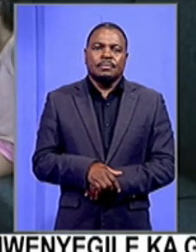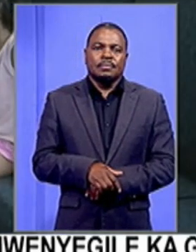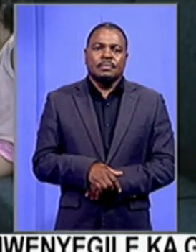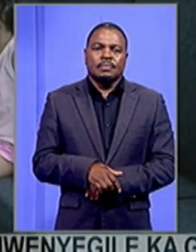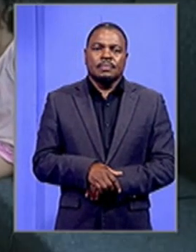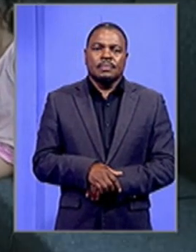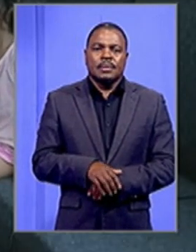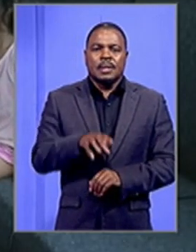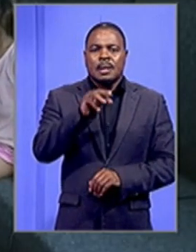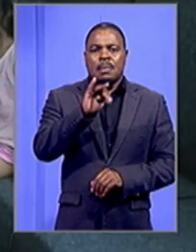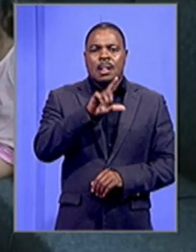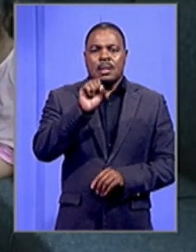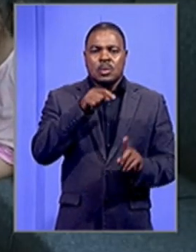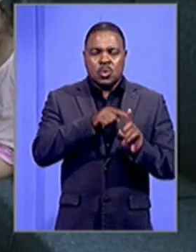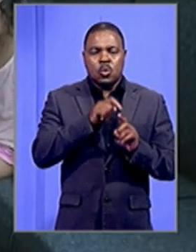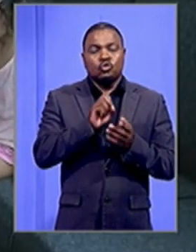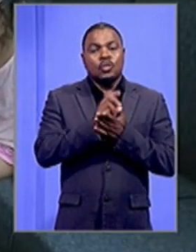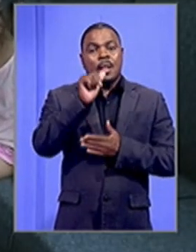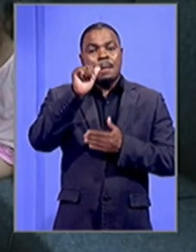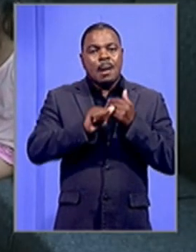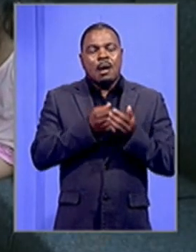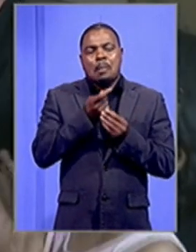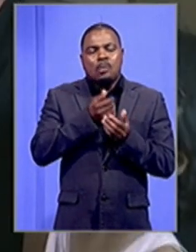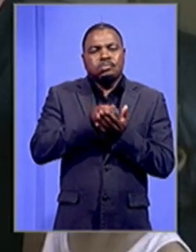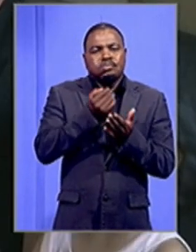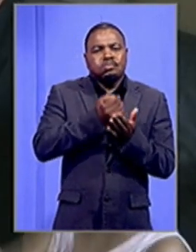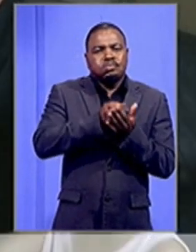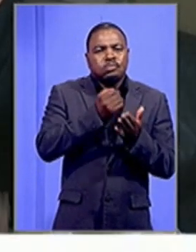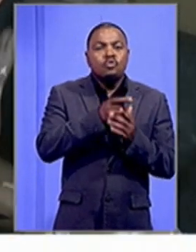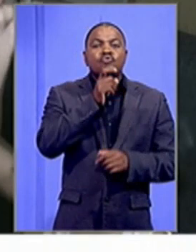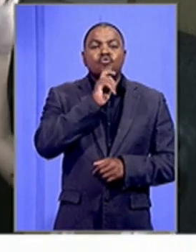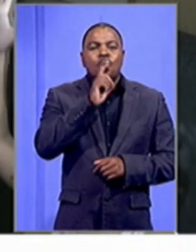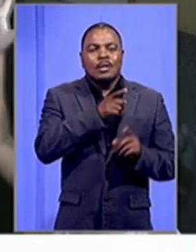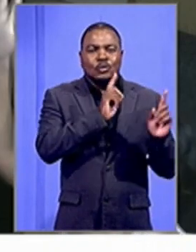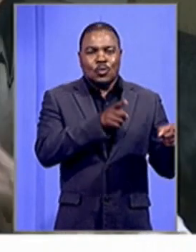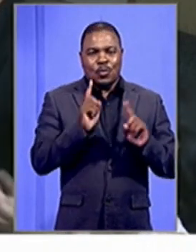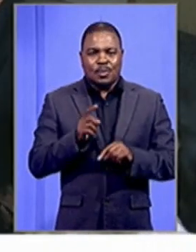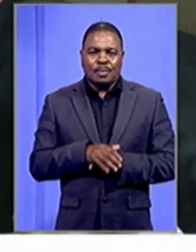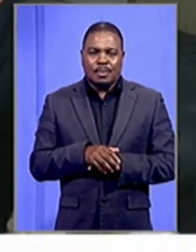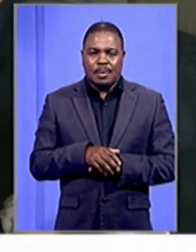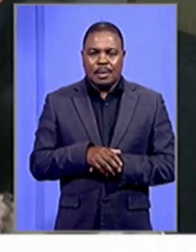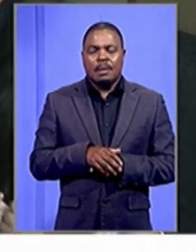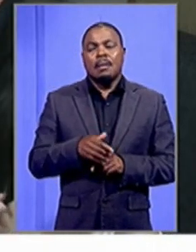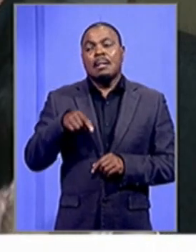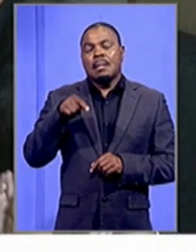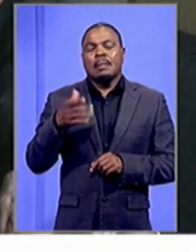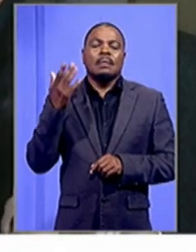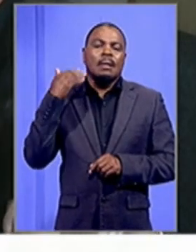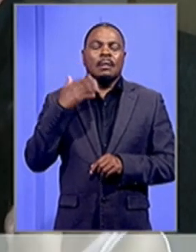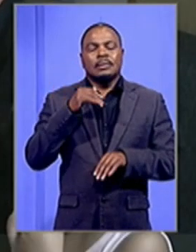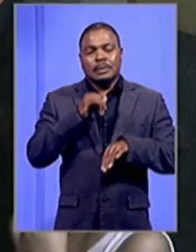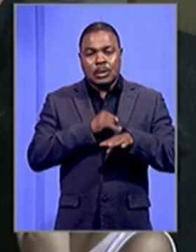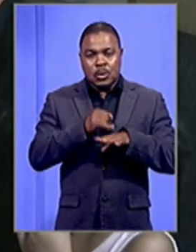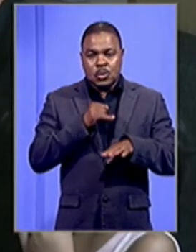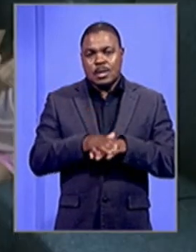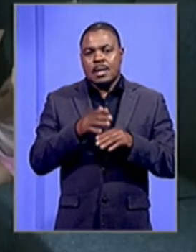Miles Milnes o na le dikgwedi di le 12 a boloka madi a gagwe ka stokvel. Mo tshimologong ya Sedimonthole, ditokololo